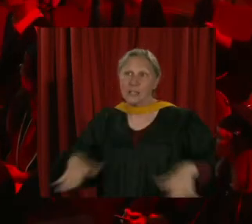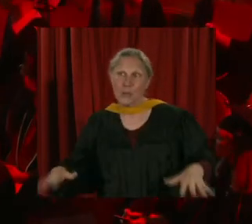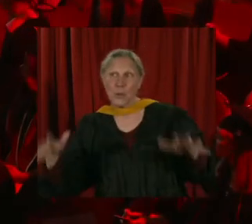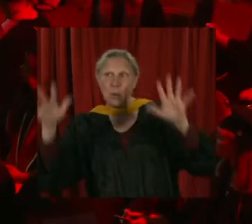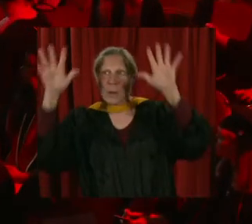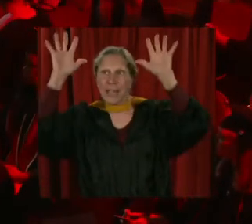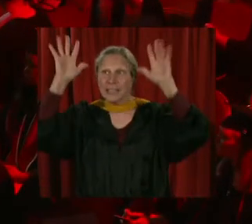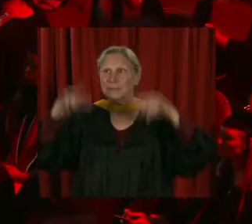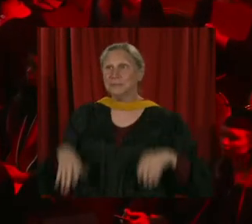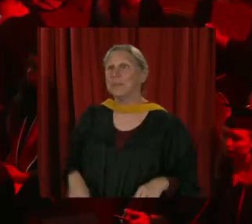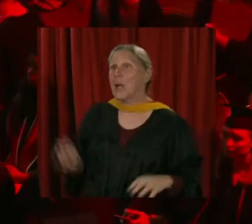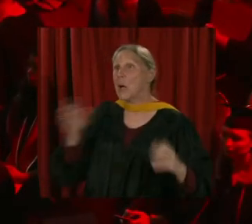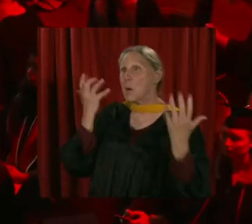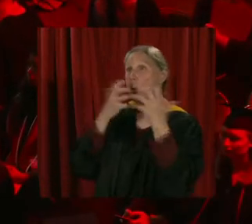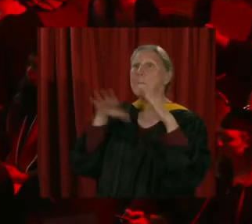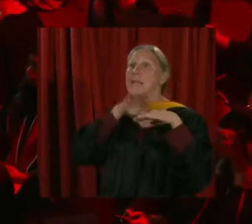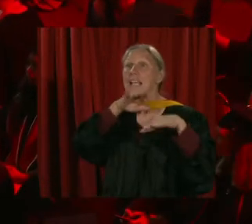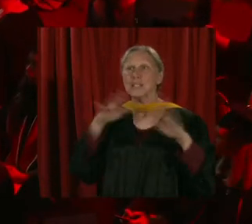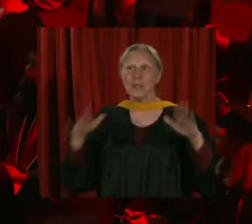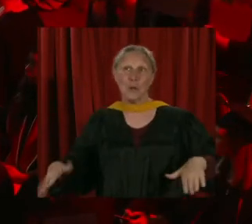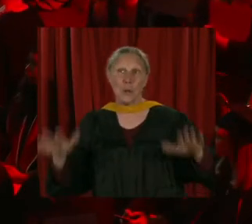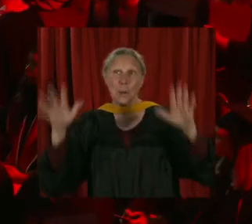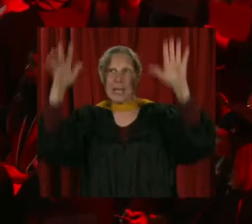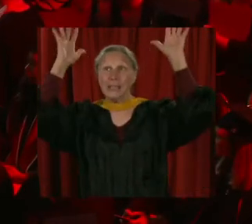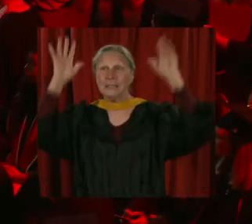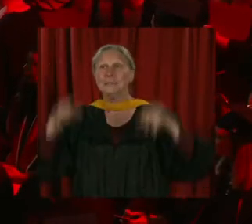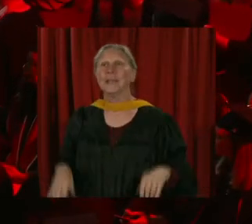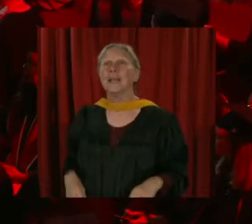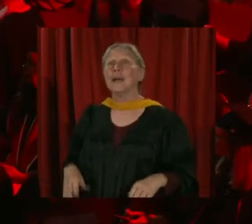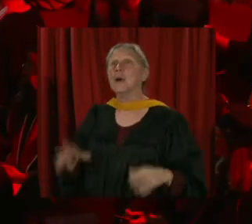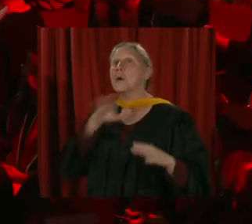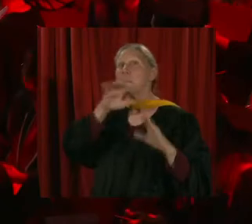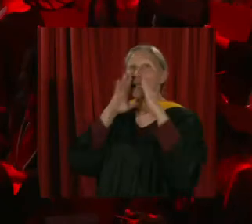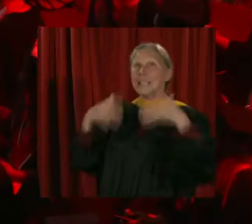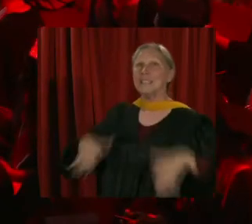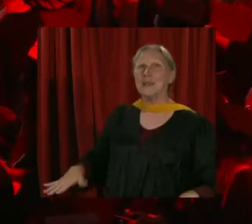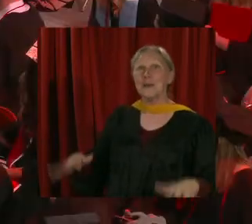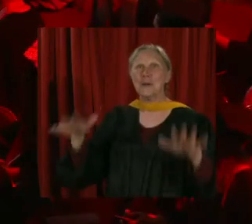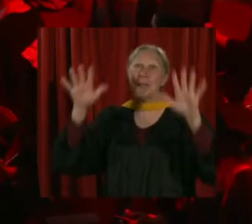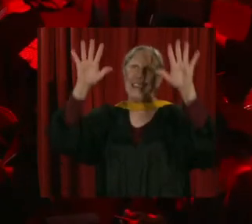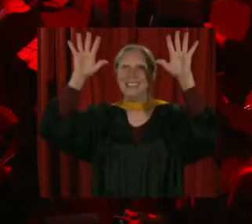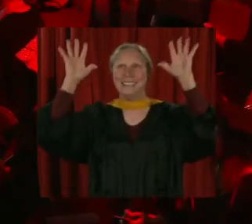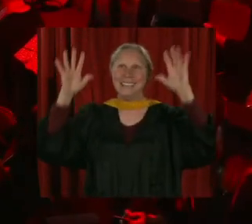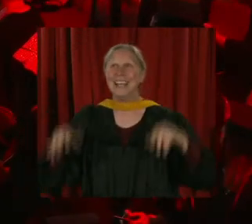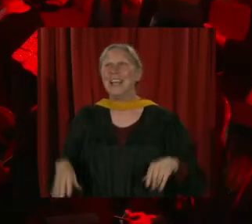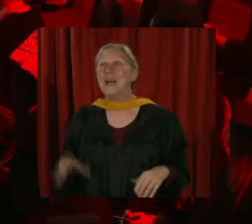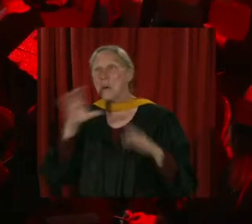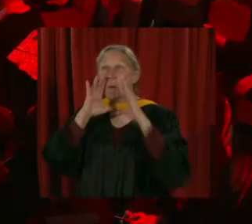Thank you.